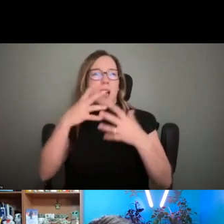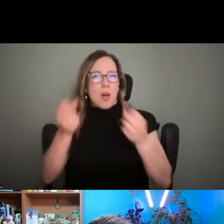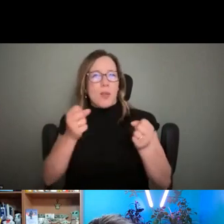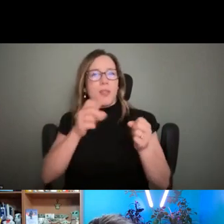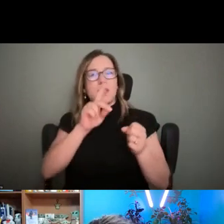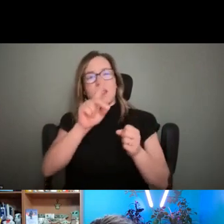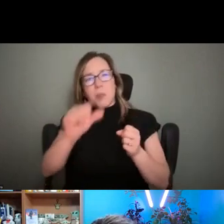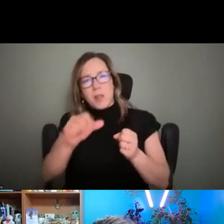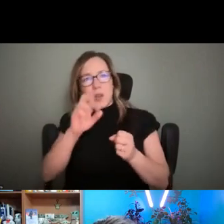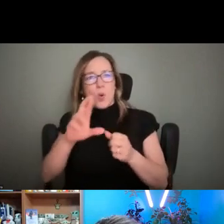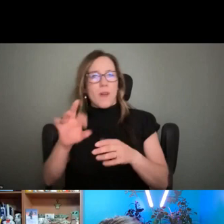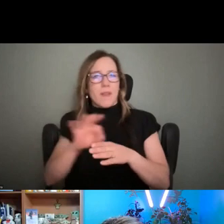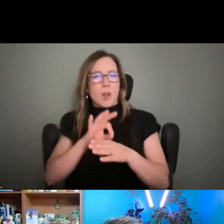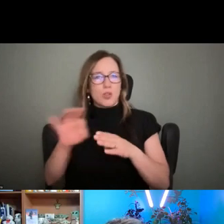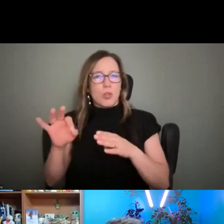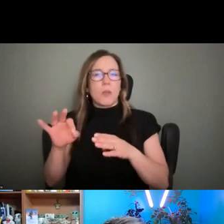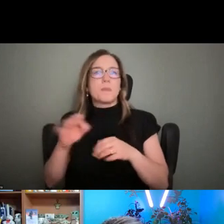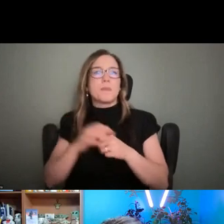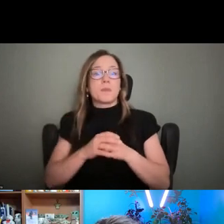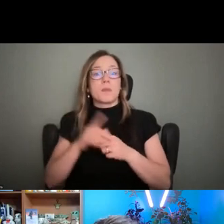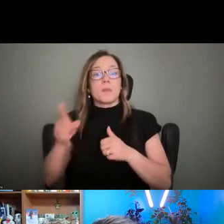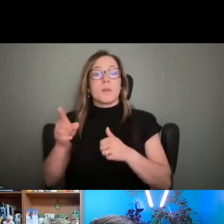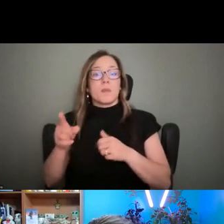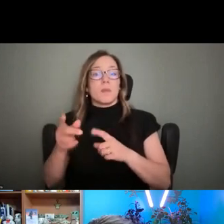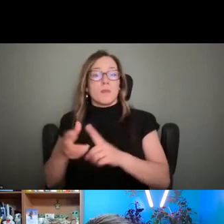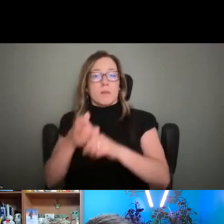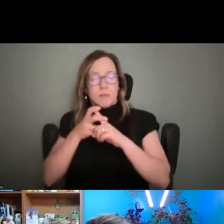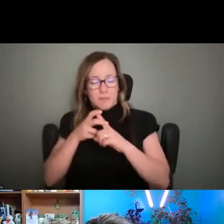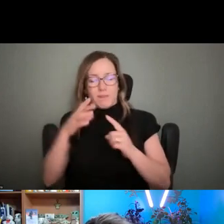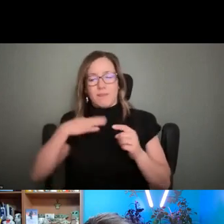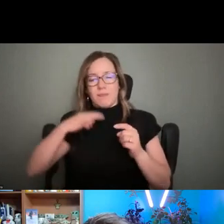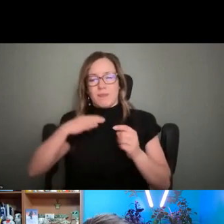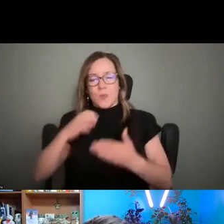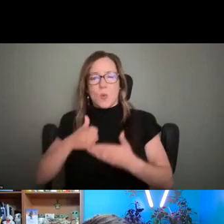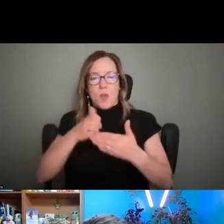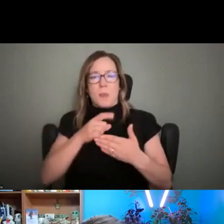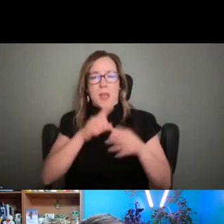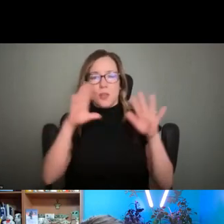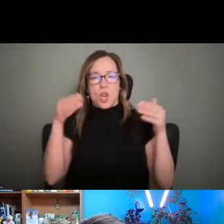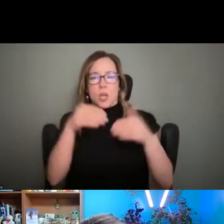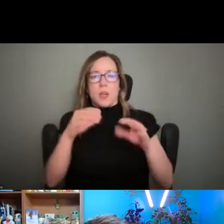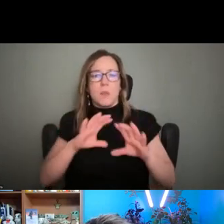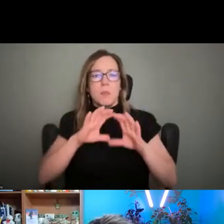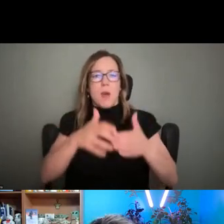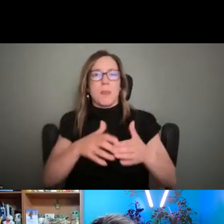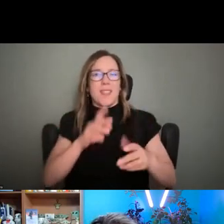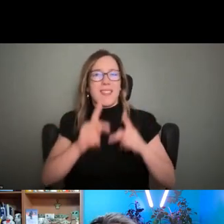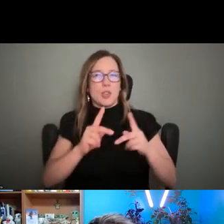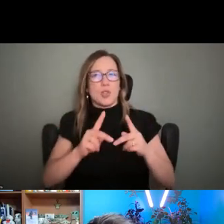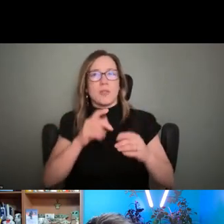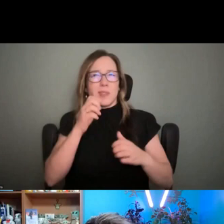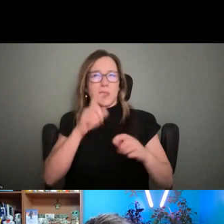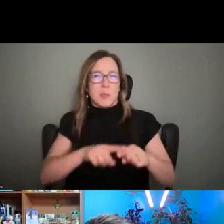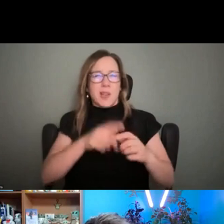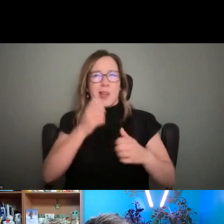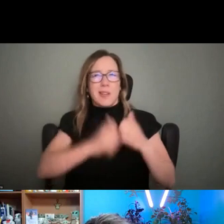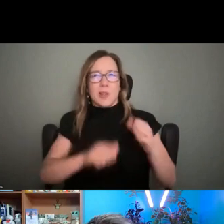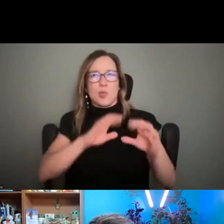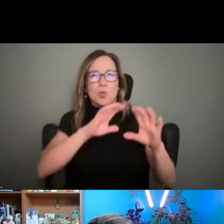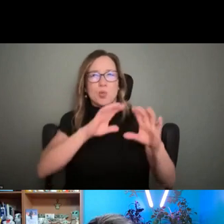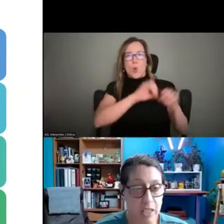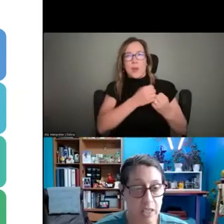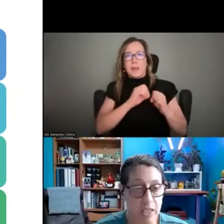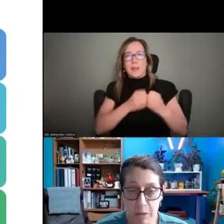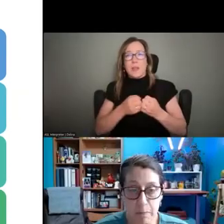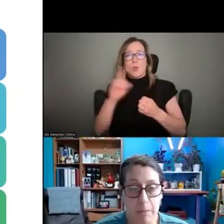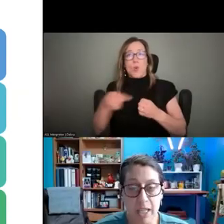limitation. The volunteers recruited to assist these target populations vary from organization to organization. The only limitation is